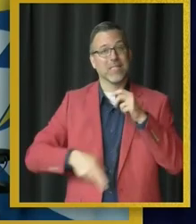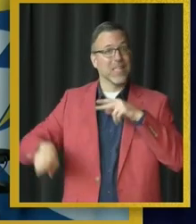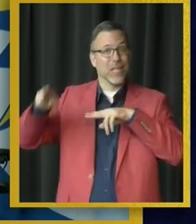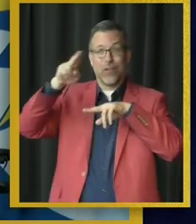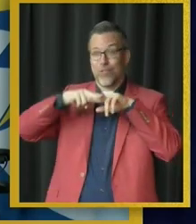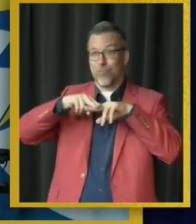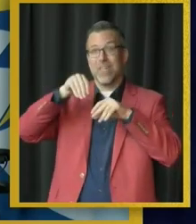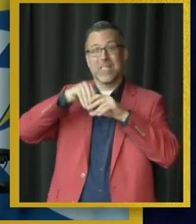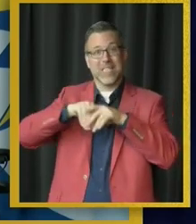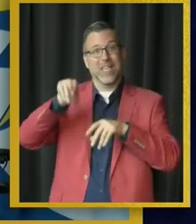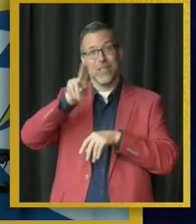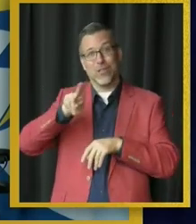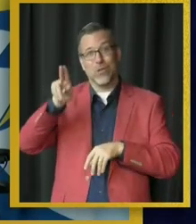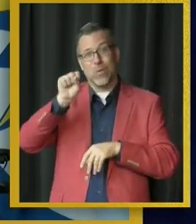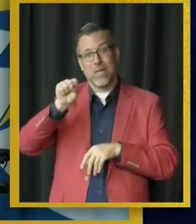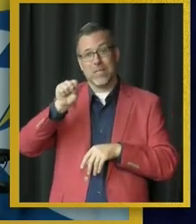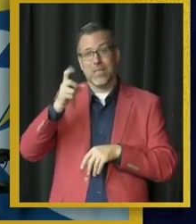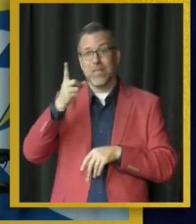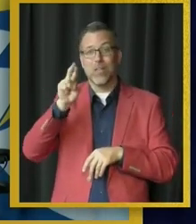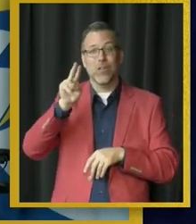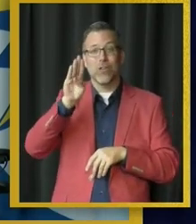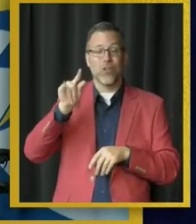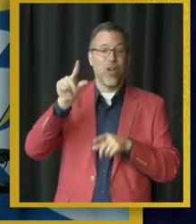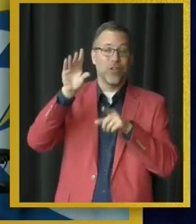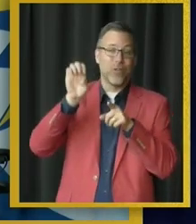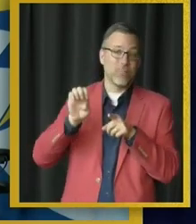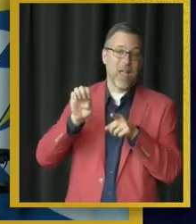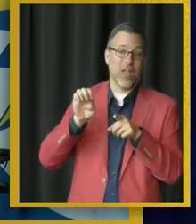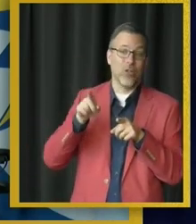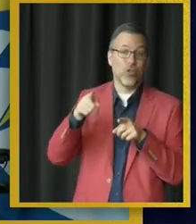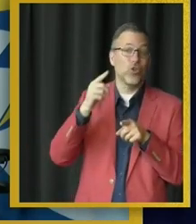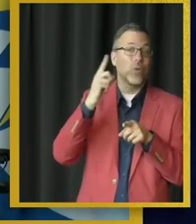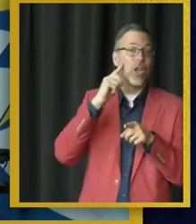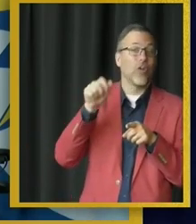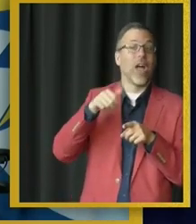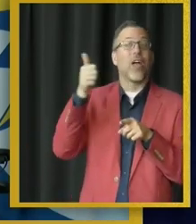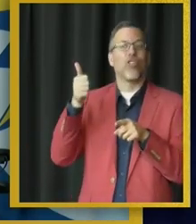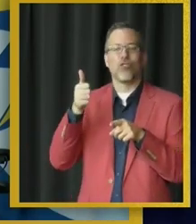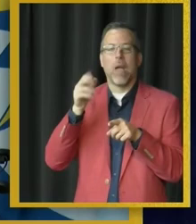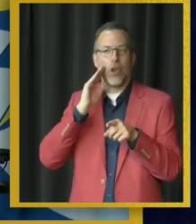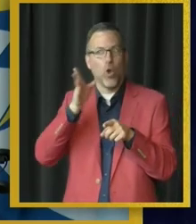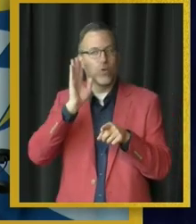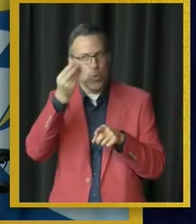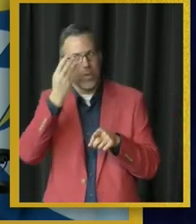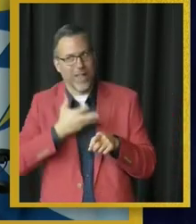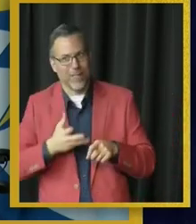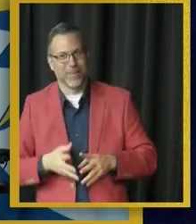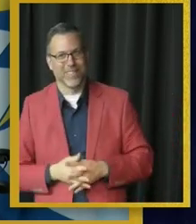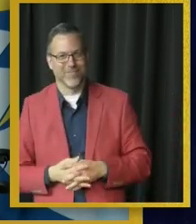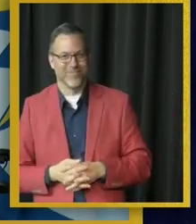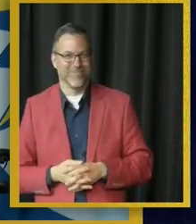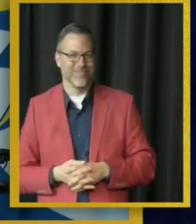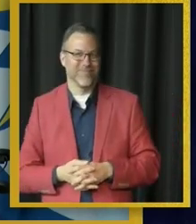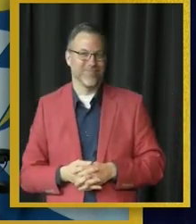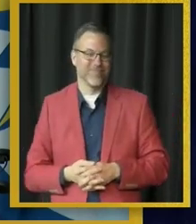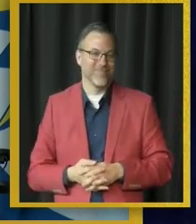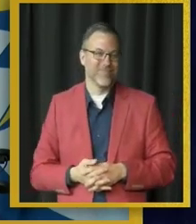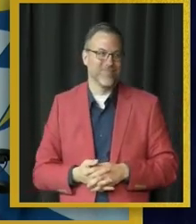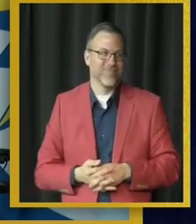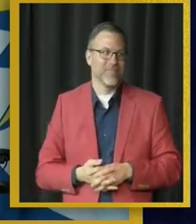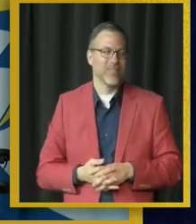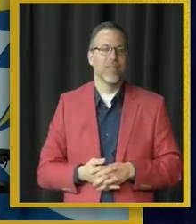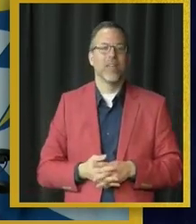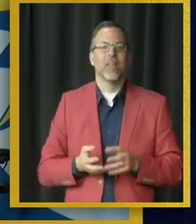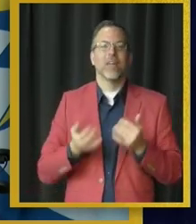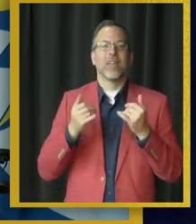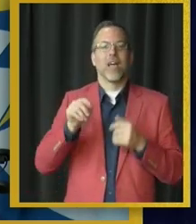of in the whole country. And if Dr. Battle hears of a bigger one, I know she'll tell me, but it is historic. Now let's hear more